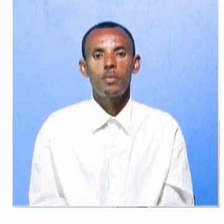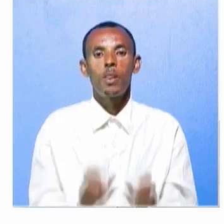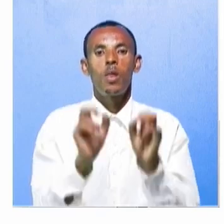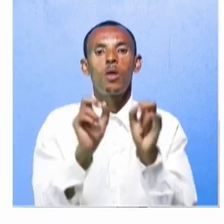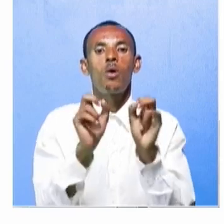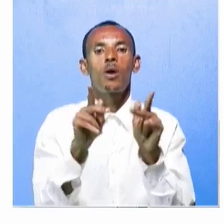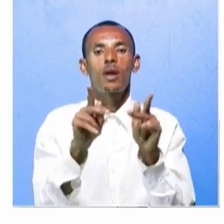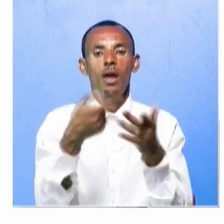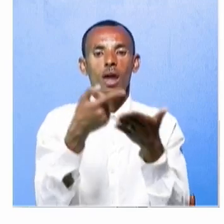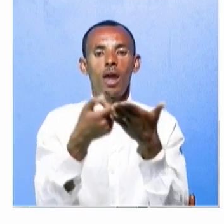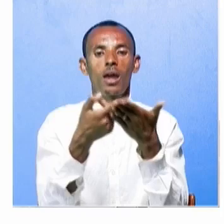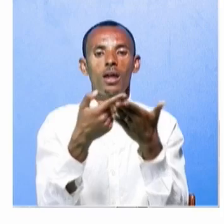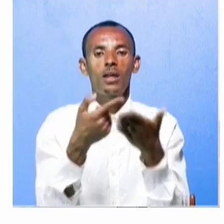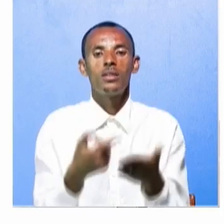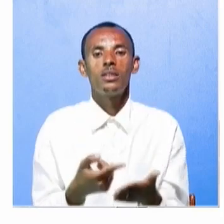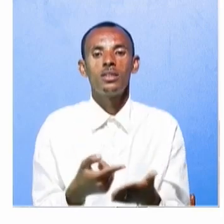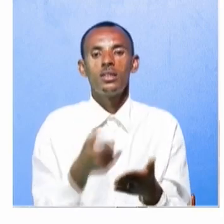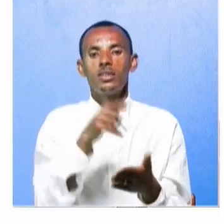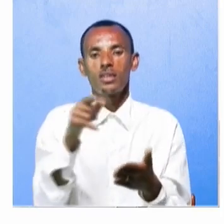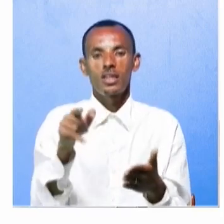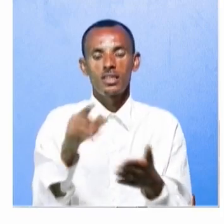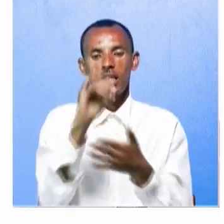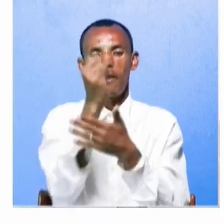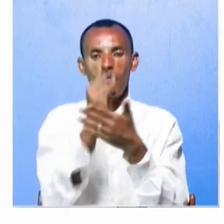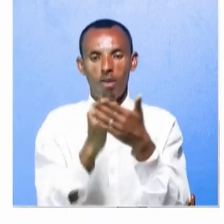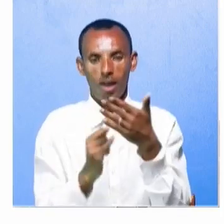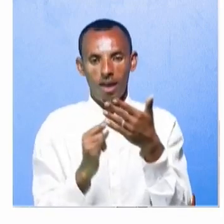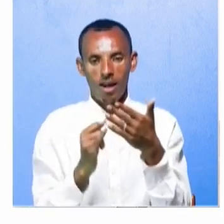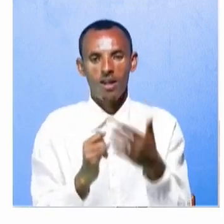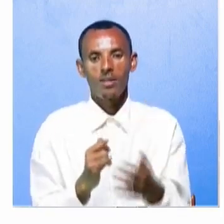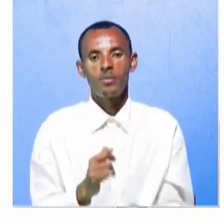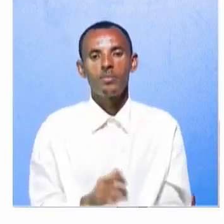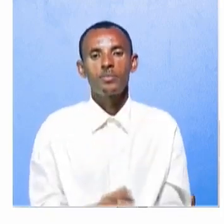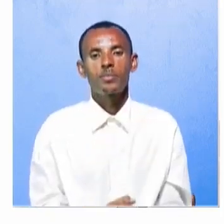Okay, here there is a certain figure.